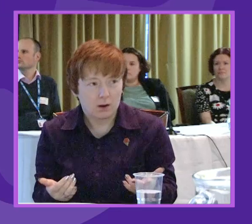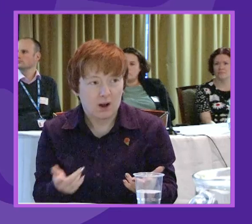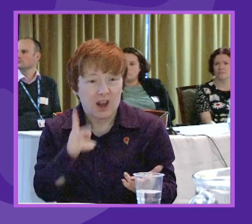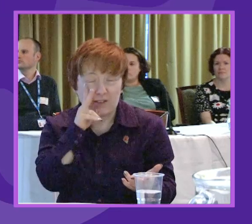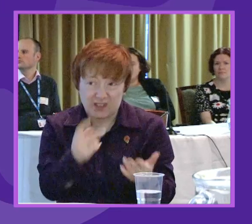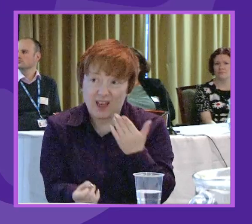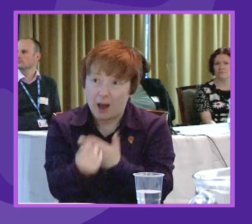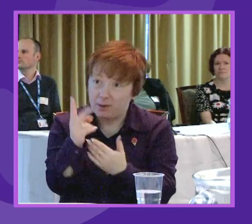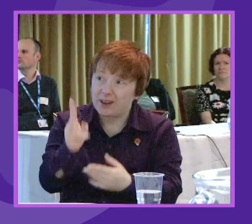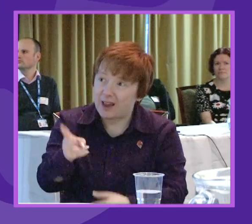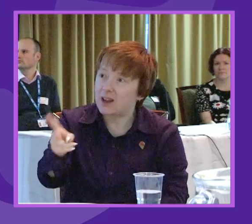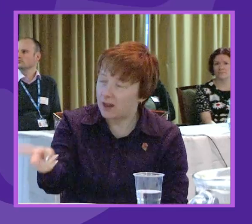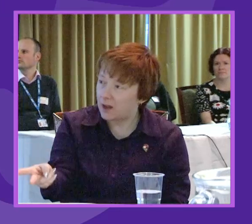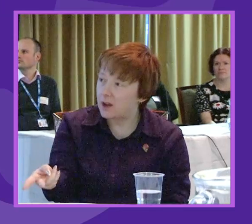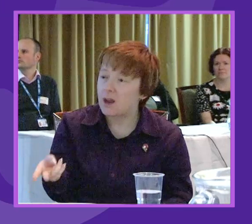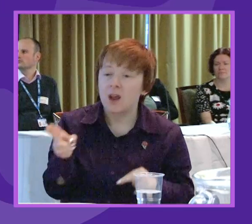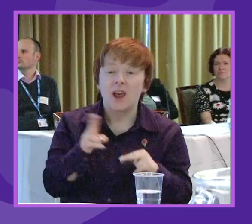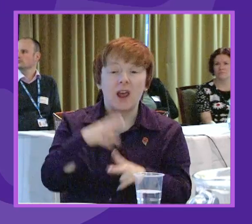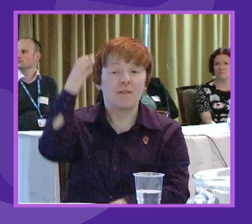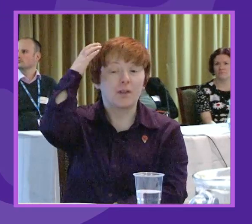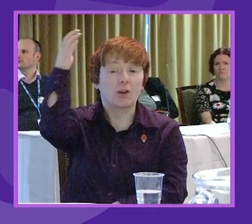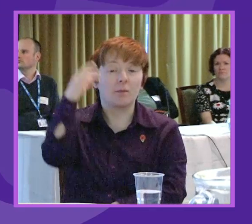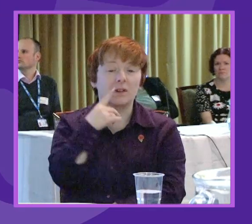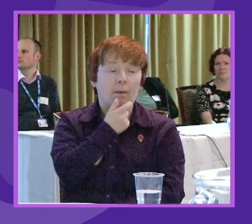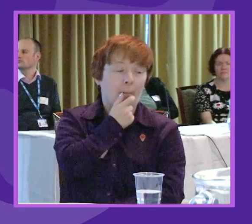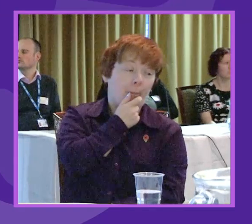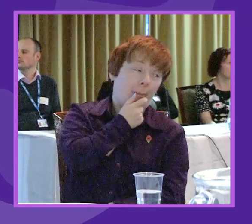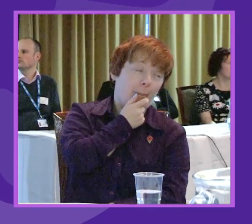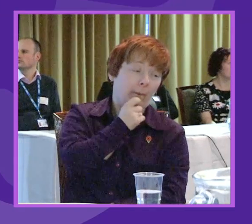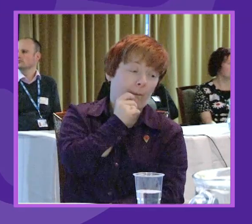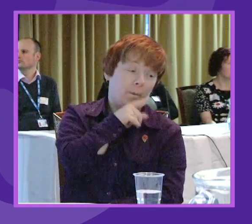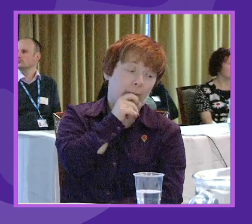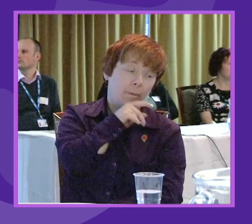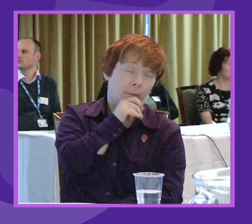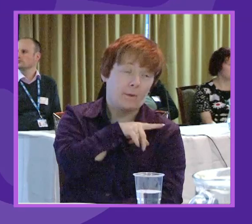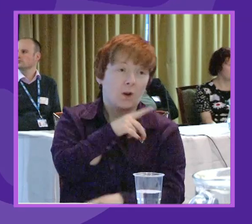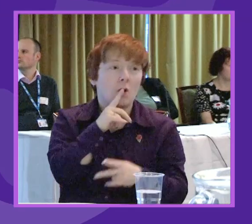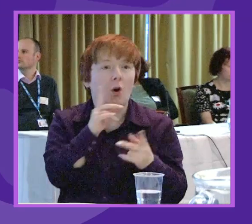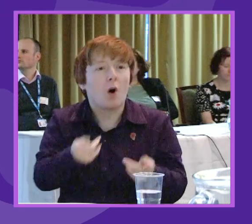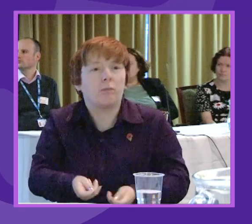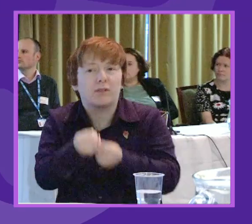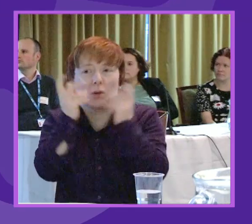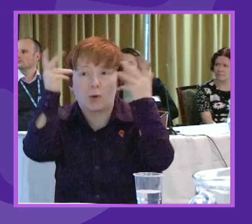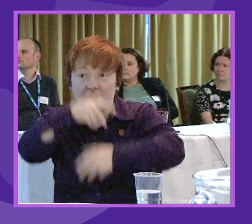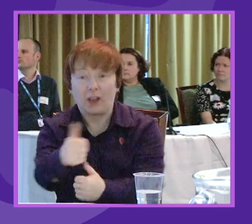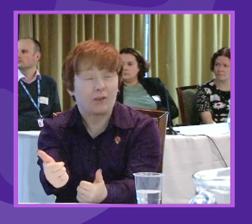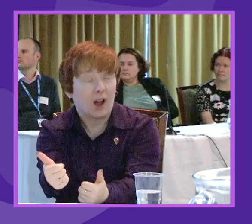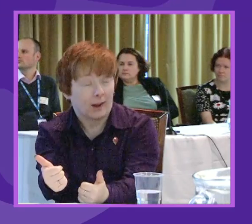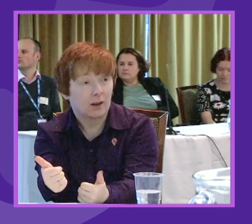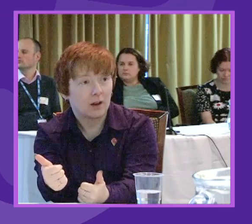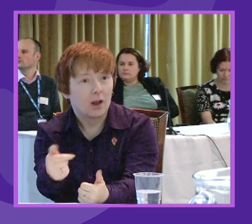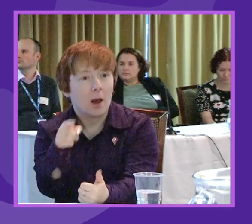lots of other places. And if the government wants to say and whistle blow or raise concerns, call it what you